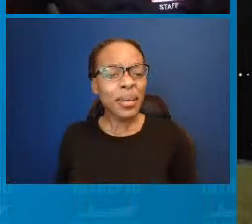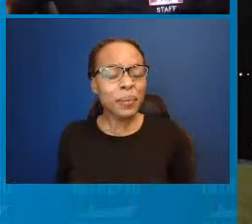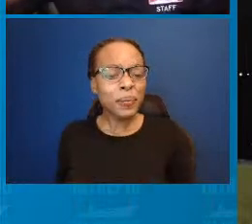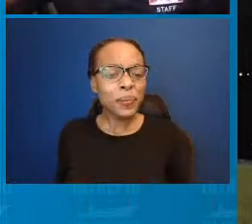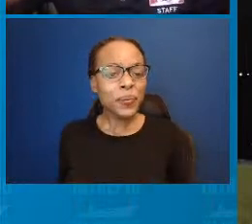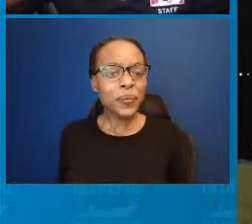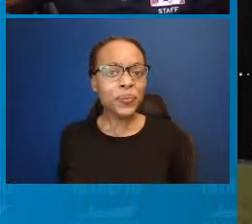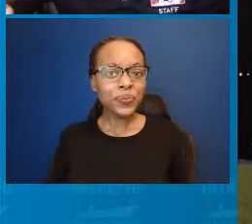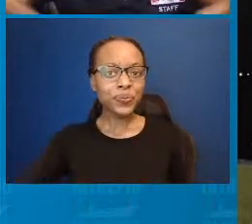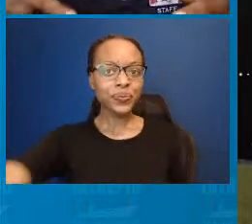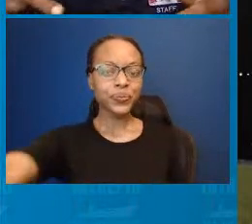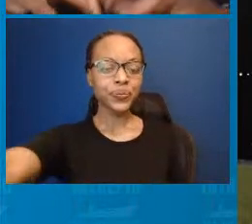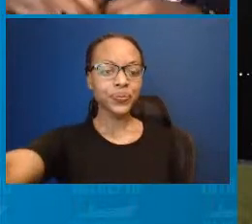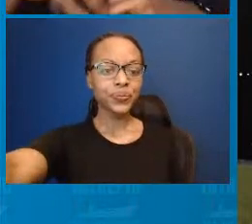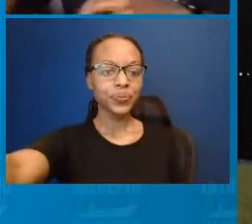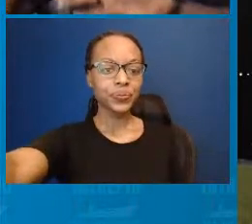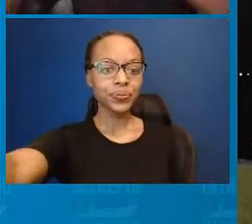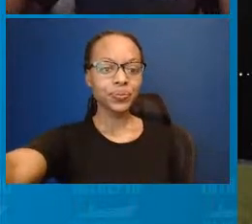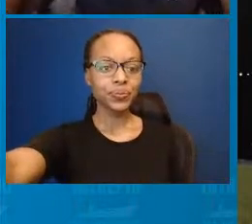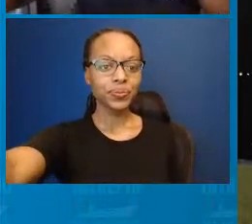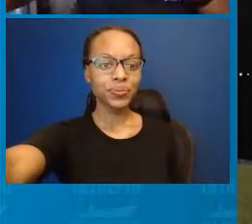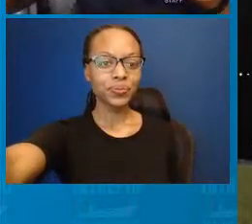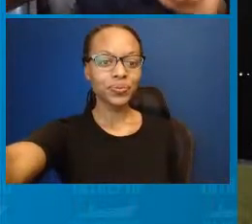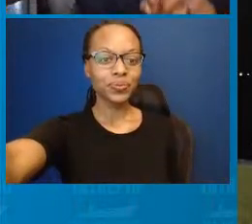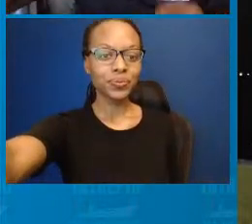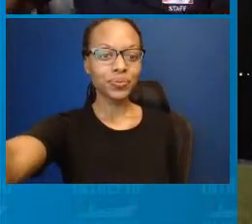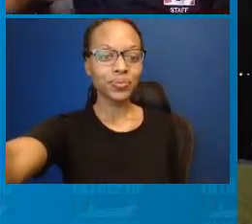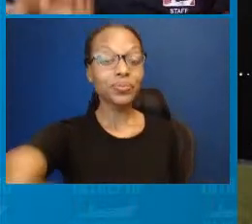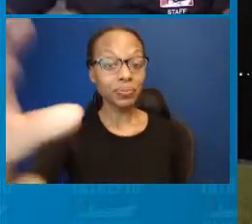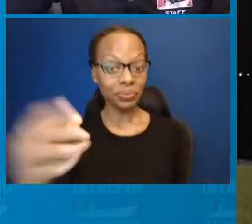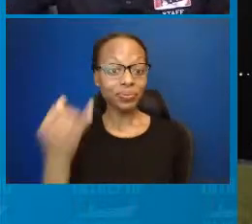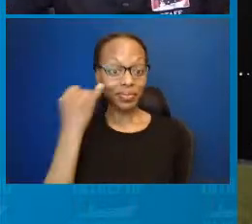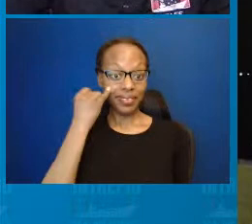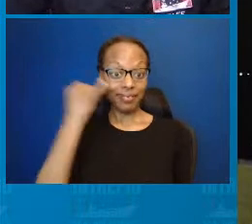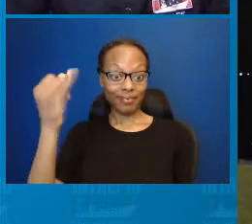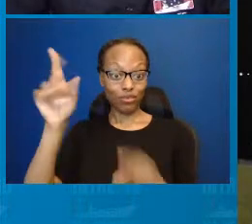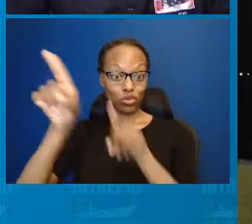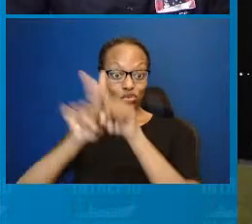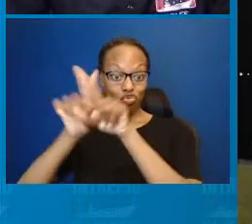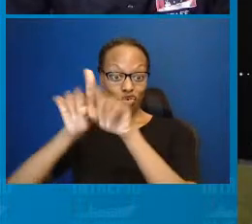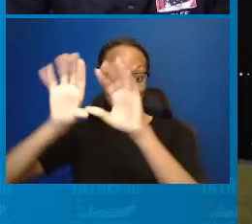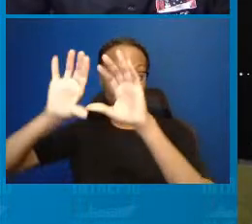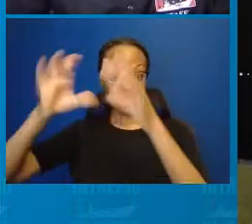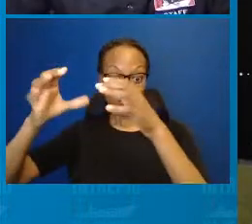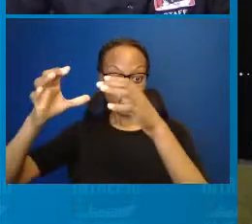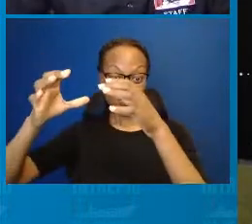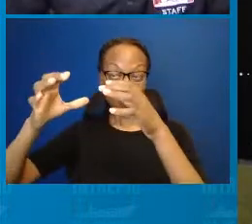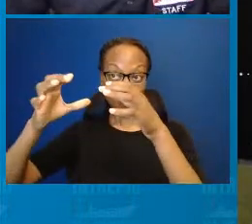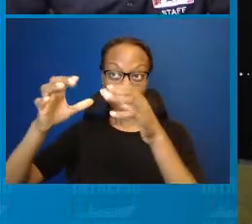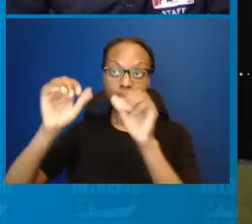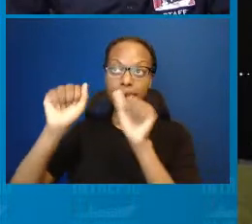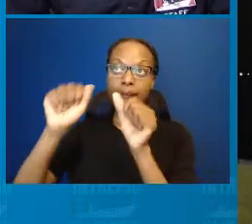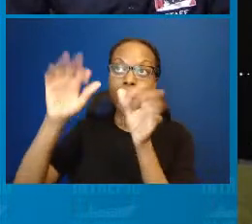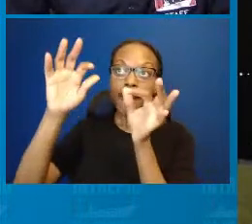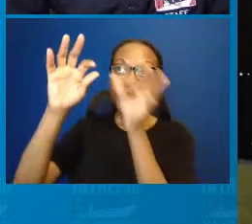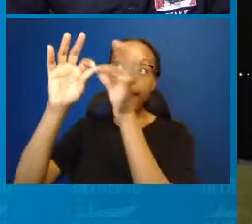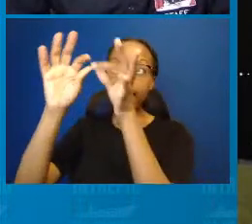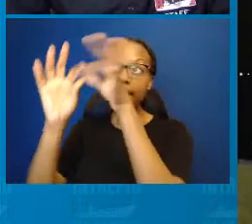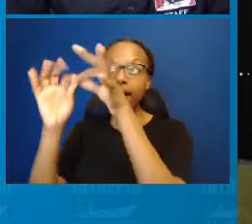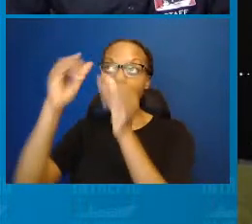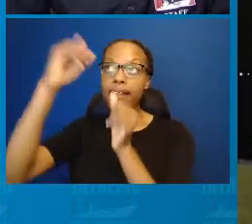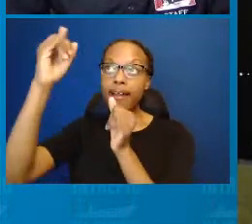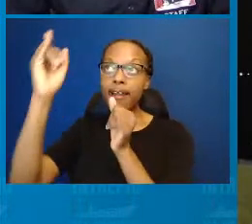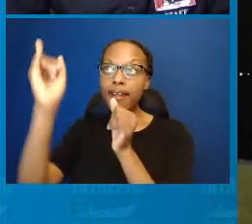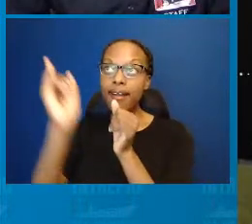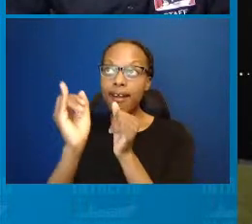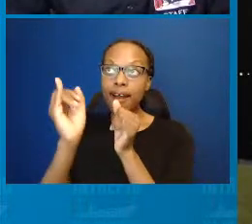when you get a bunch of stars together, you actually can draw some lines like connecting the dots. You can create constellations,